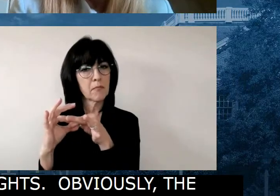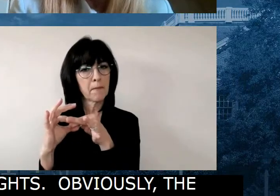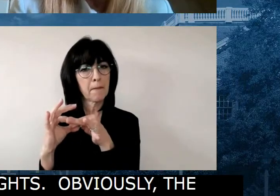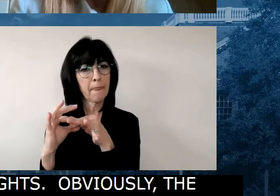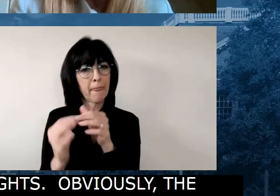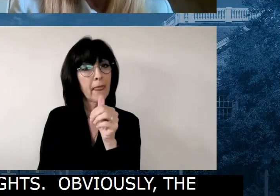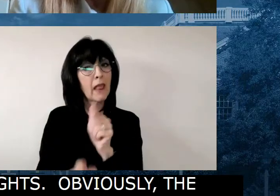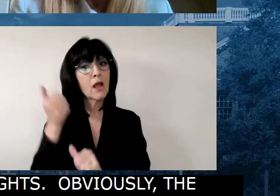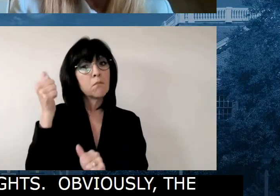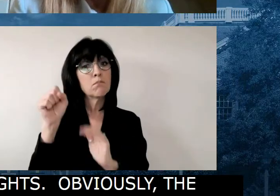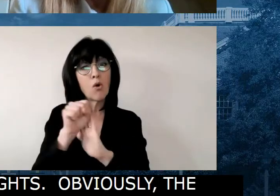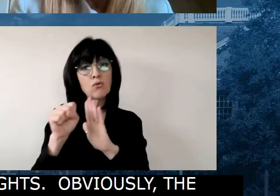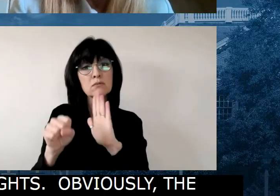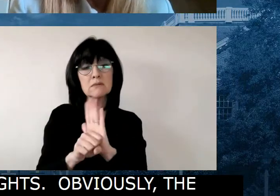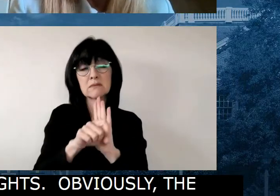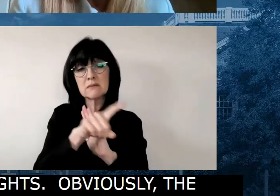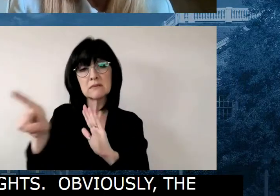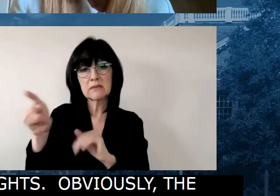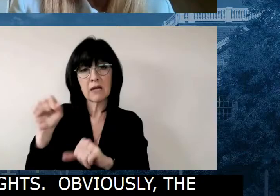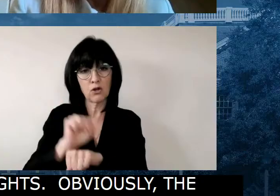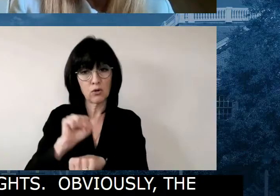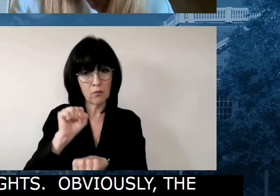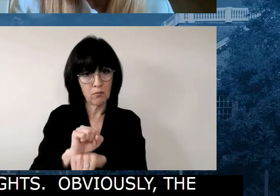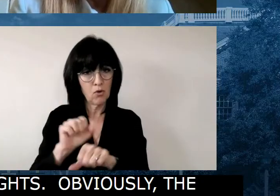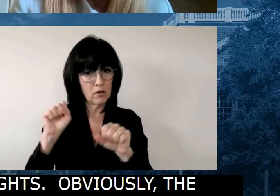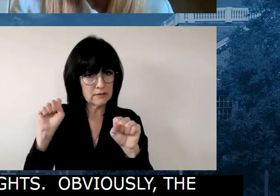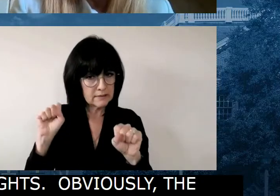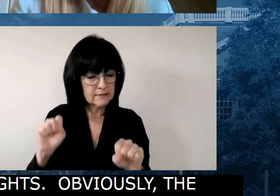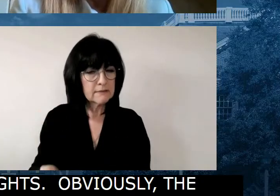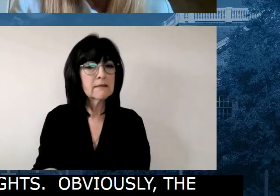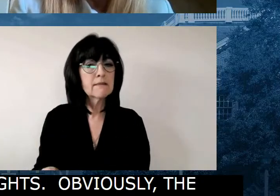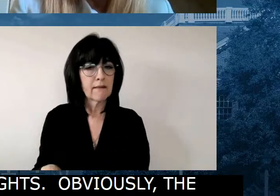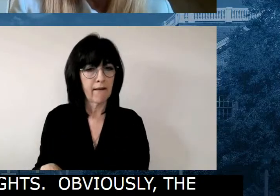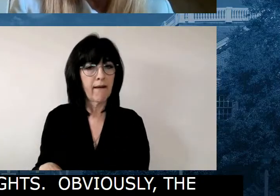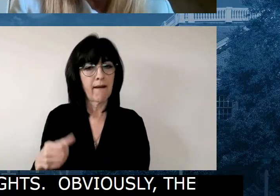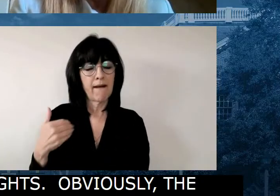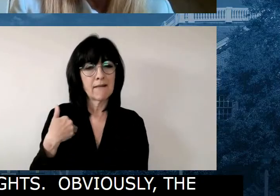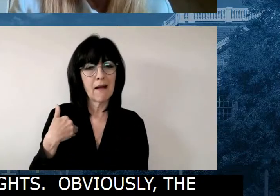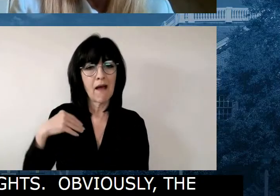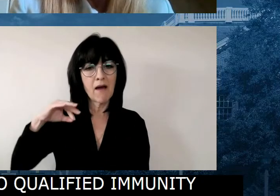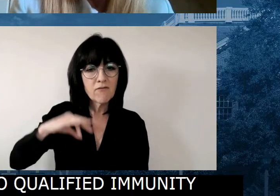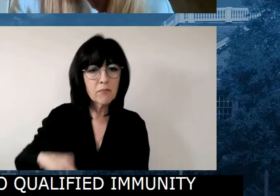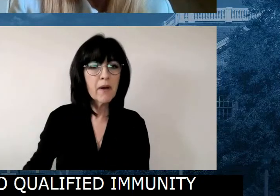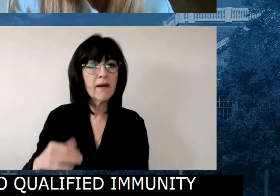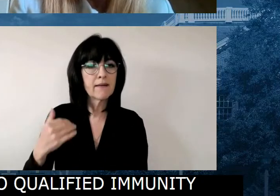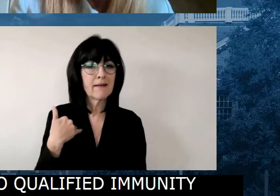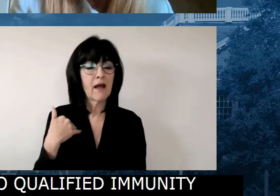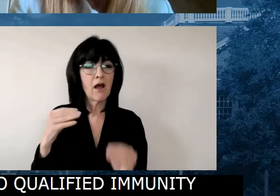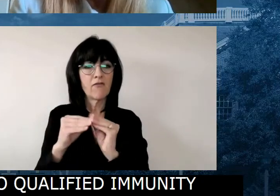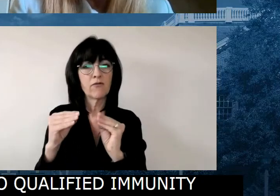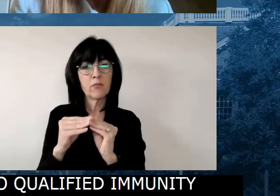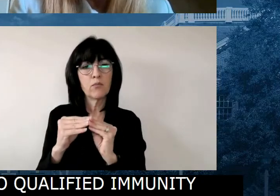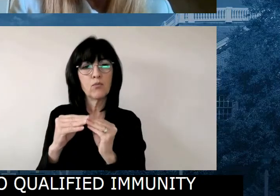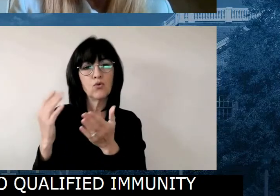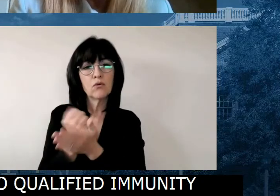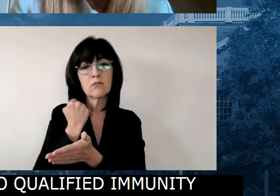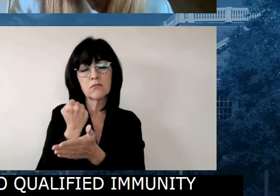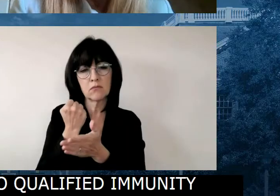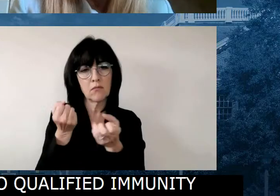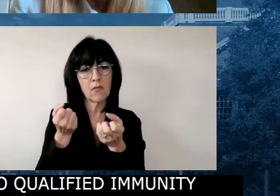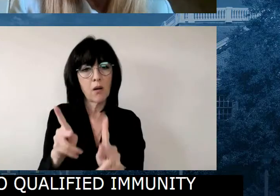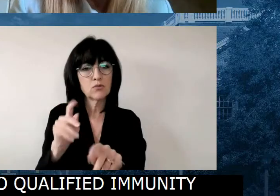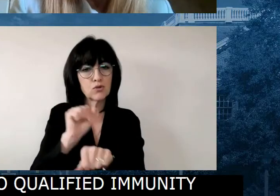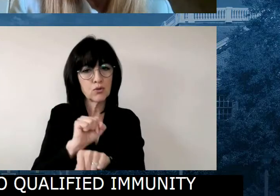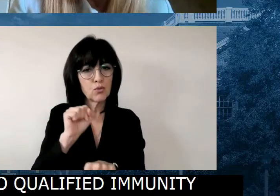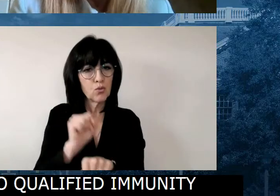state employees, all state employees enjoy at some level. I understand that there's legislation have been introduced. I've not been able to